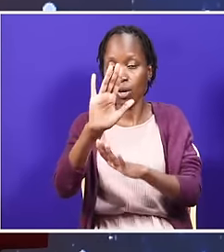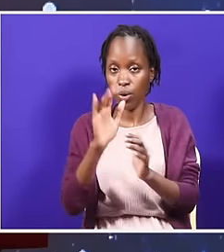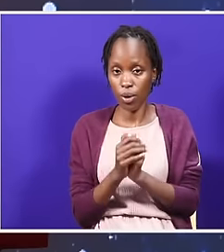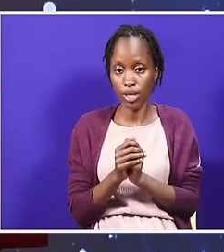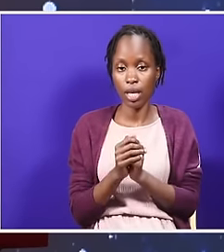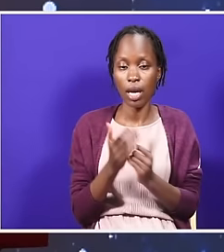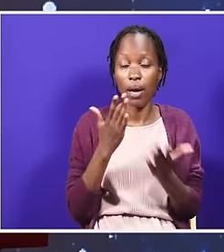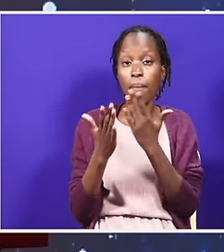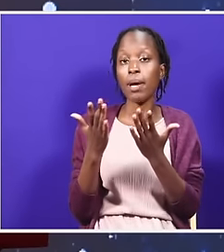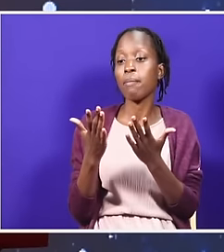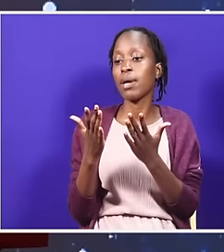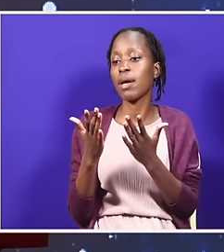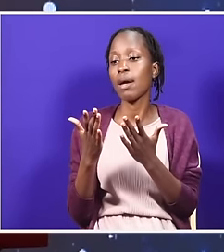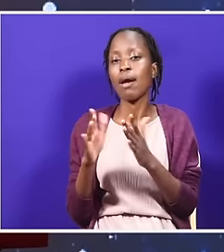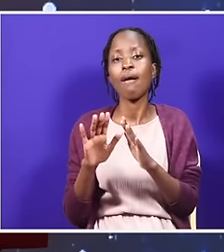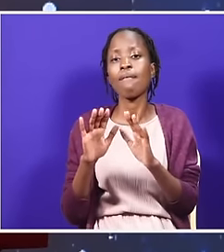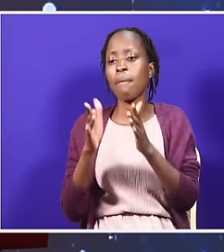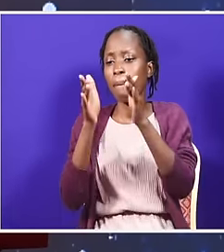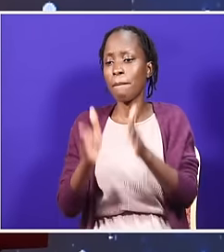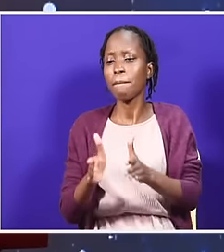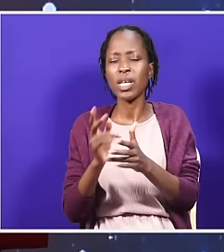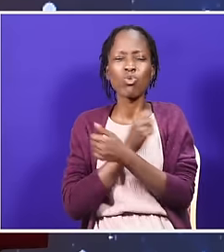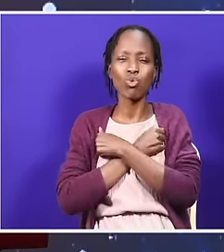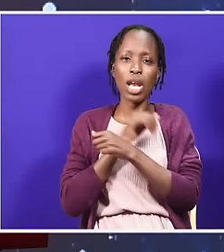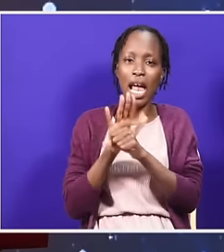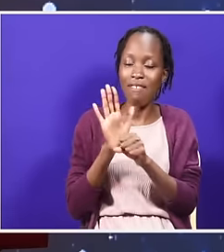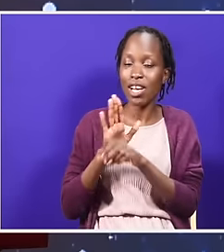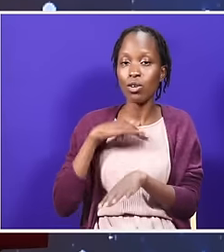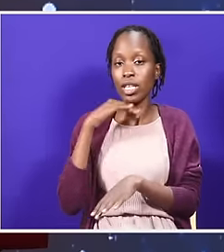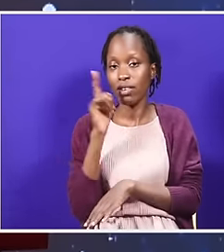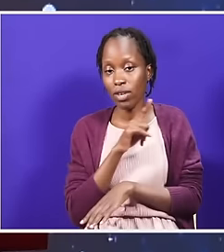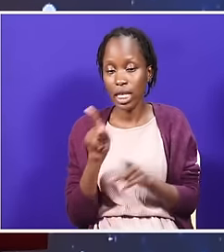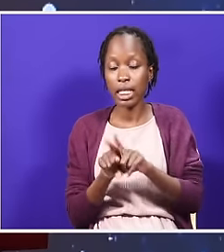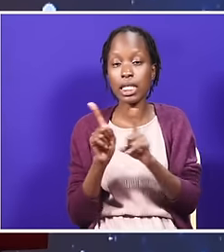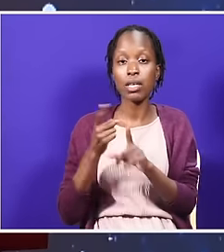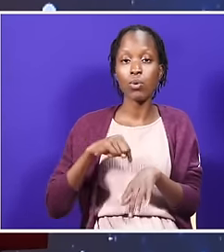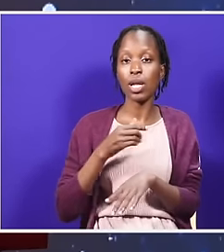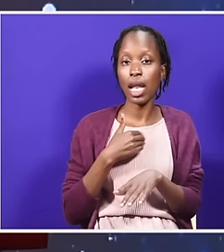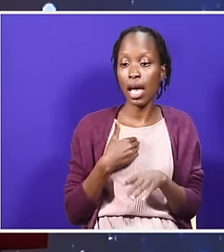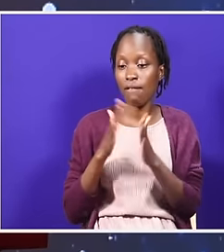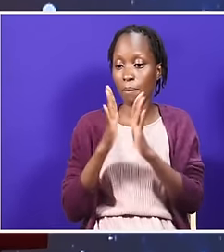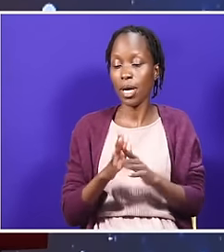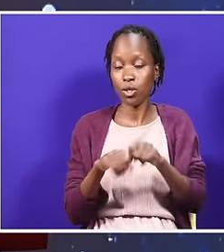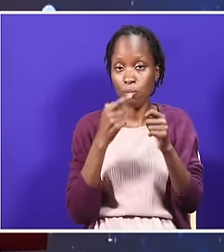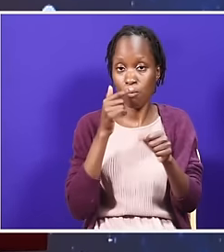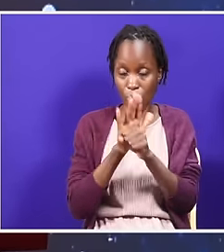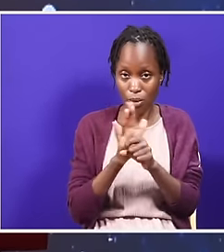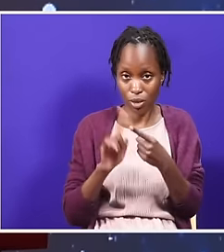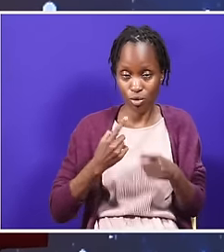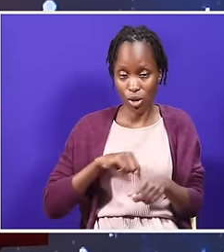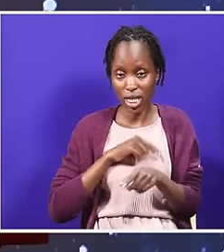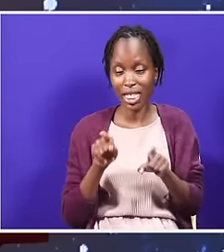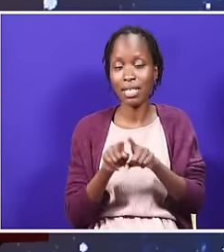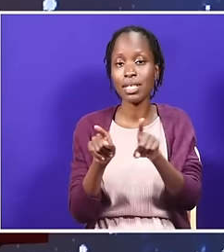crushed. Maybe you lost someone very, very dear to you. And we've all had someone break their promises to us